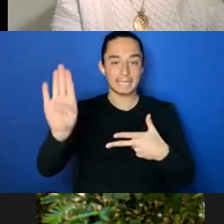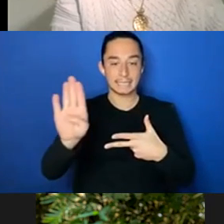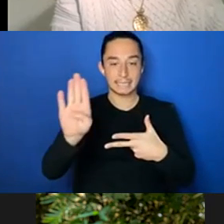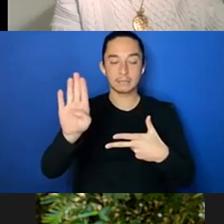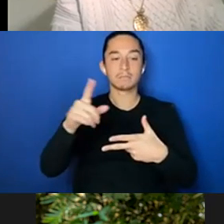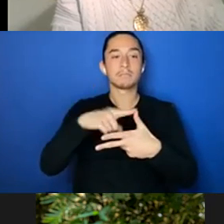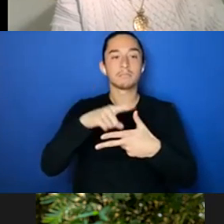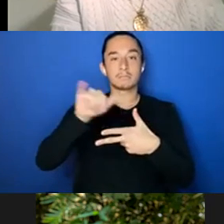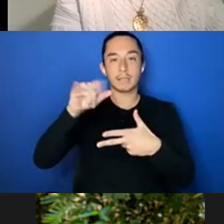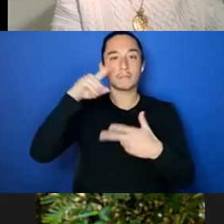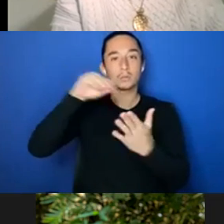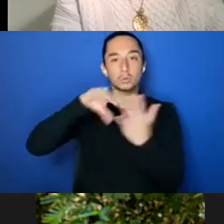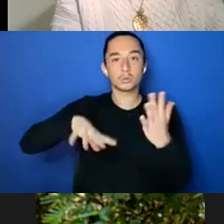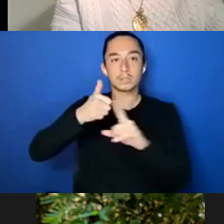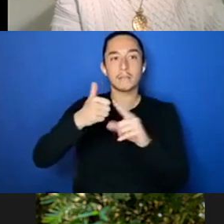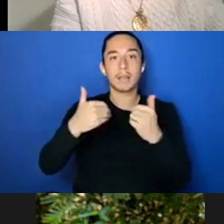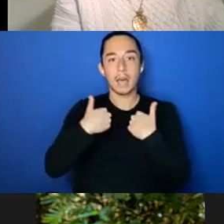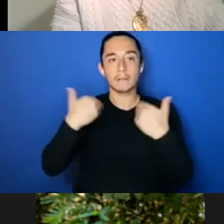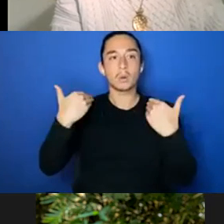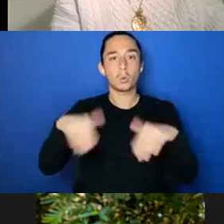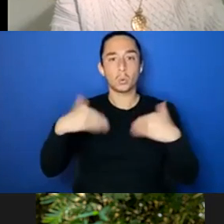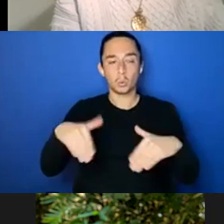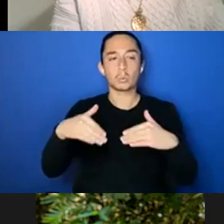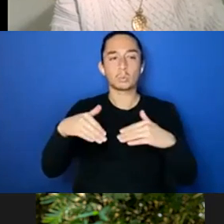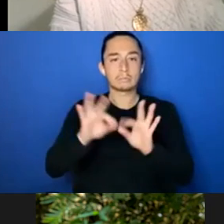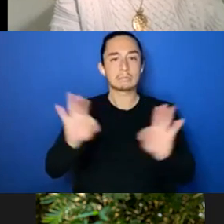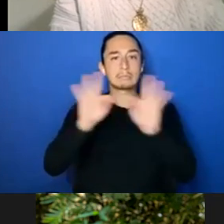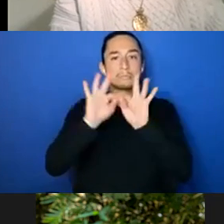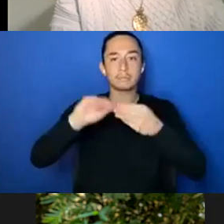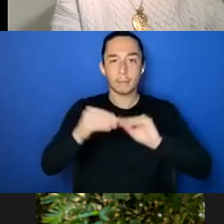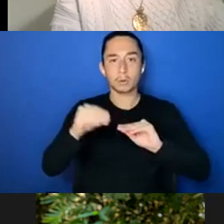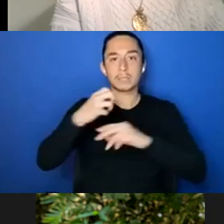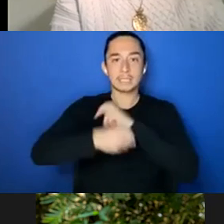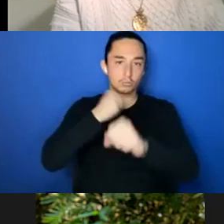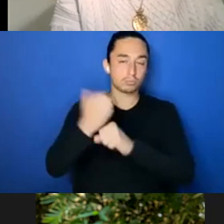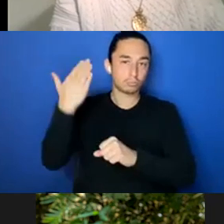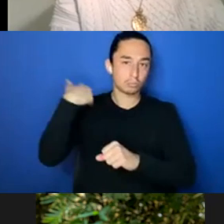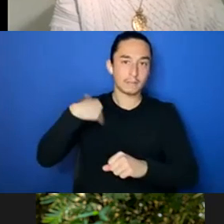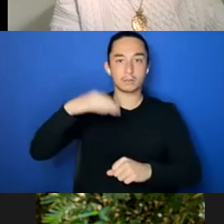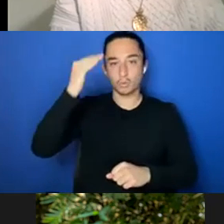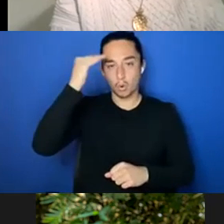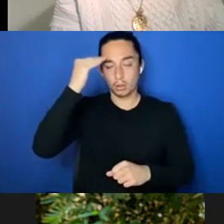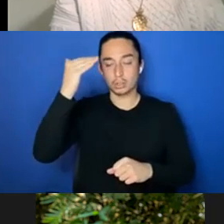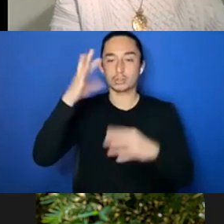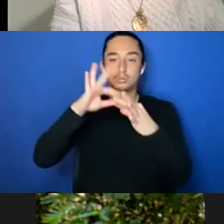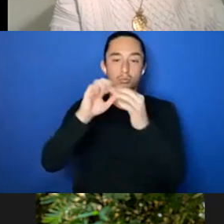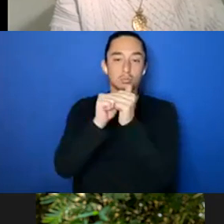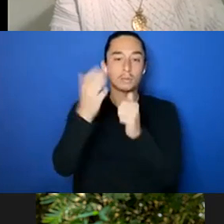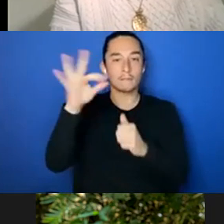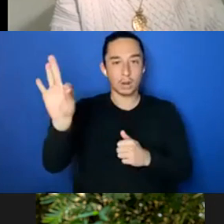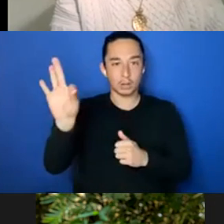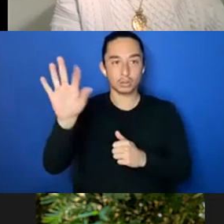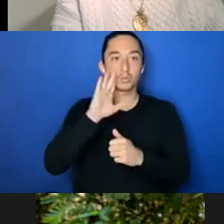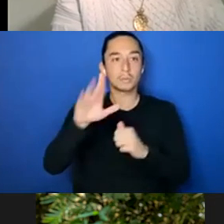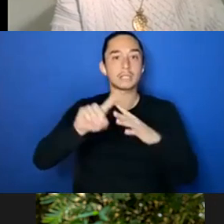for students who have a significant number years of previous knowledge, and would be starting